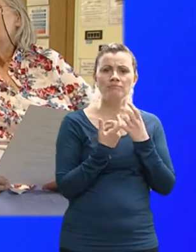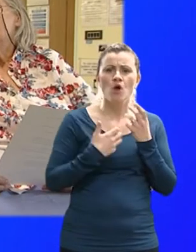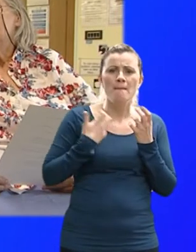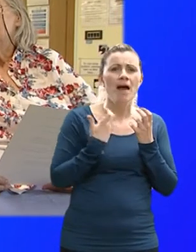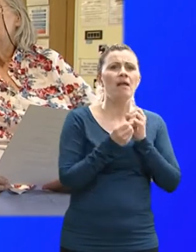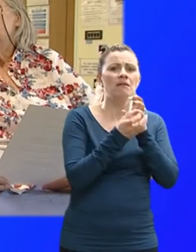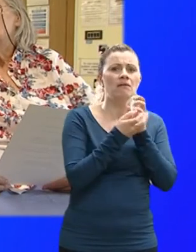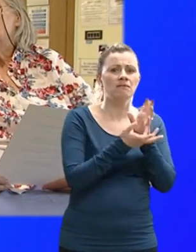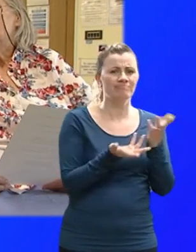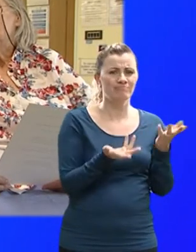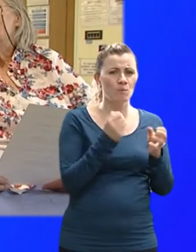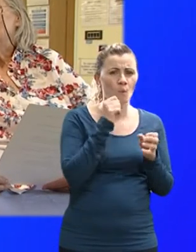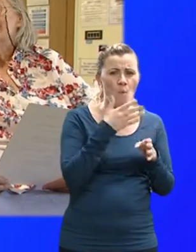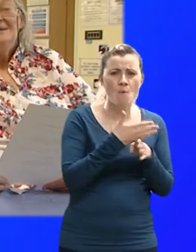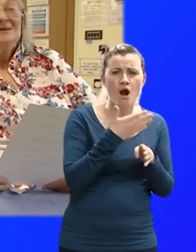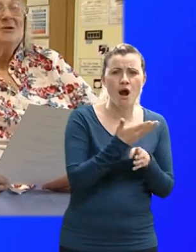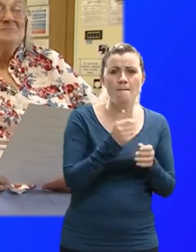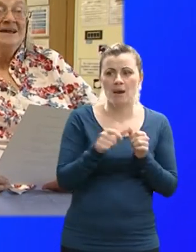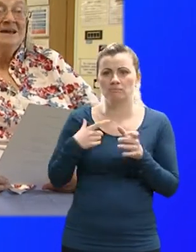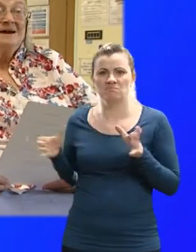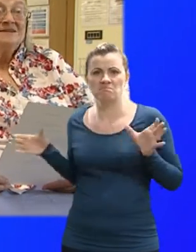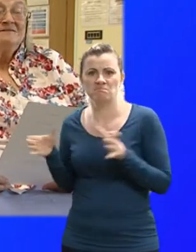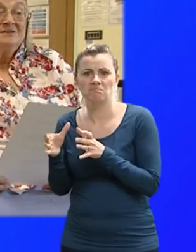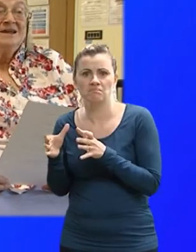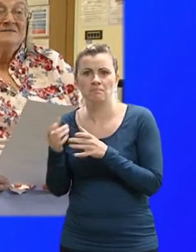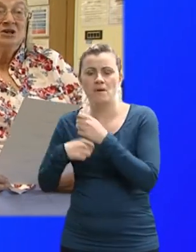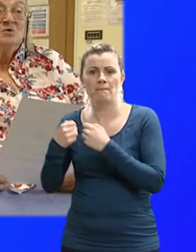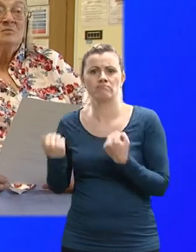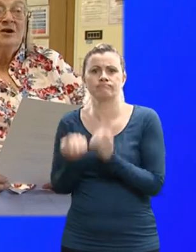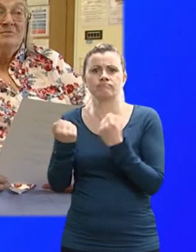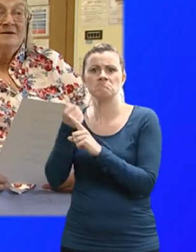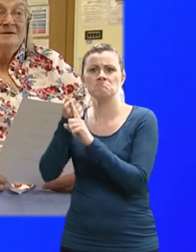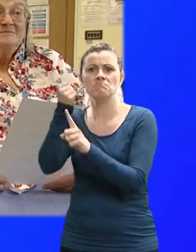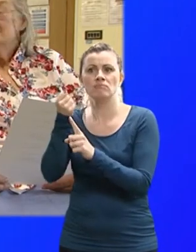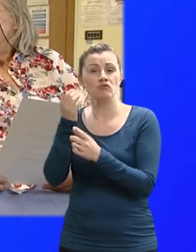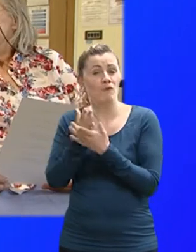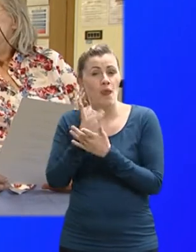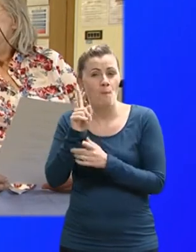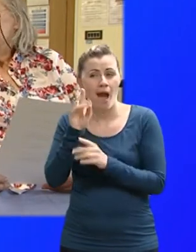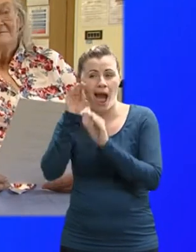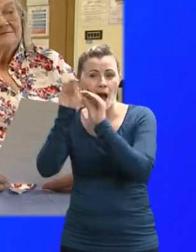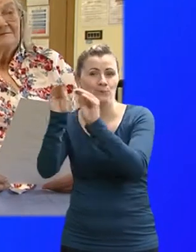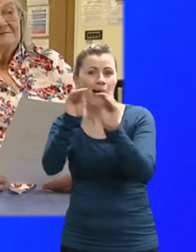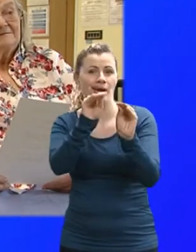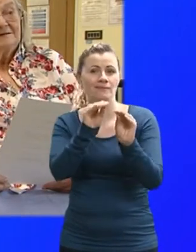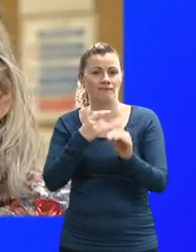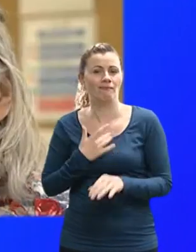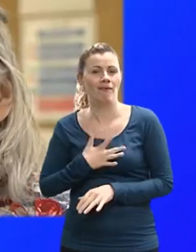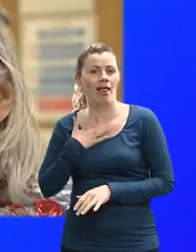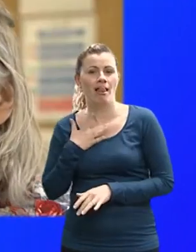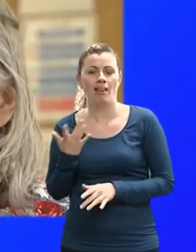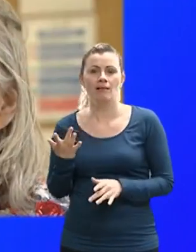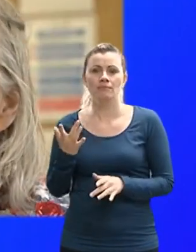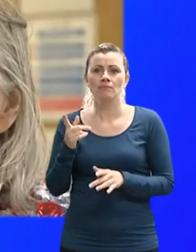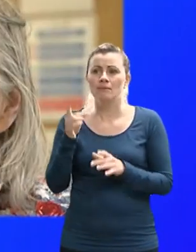have, rather than individual people complaining about an individual problem. It is a matter of education, I feel.